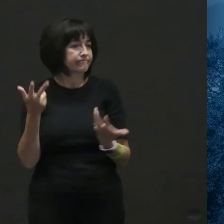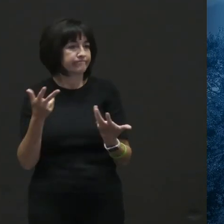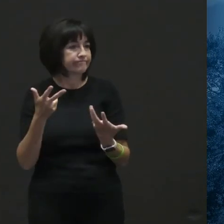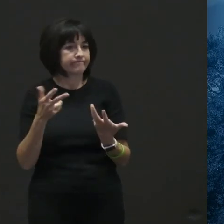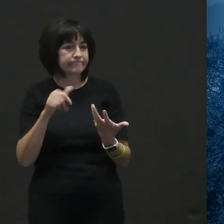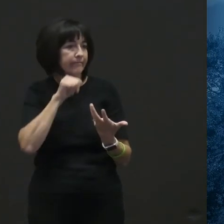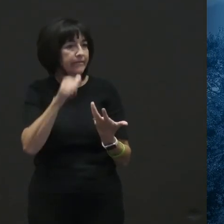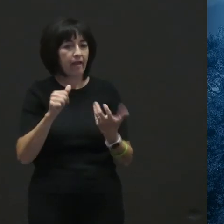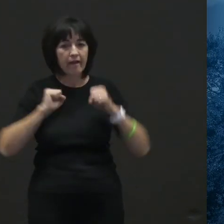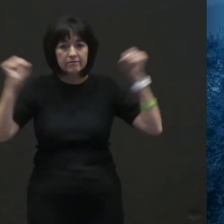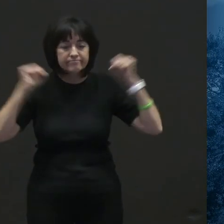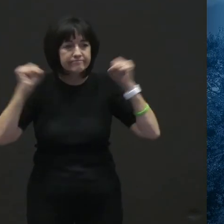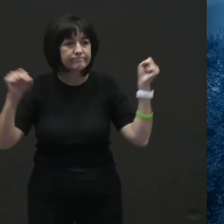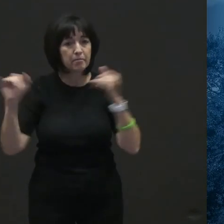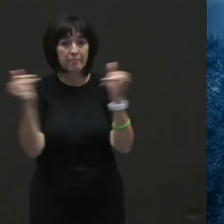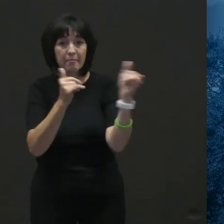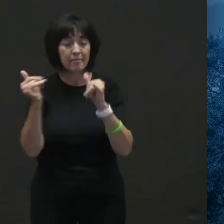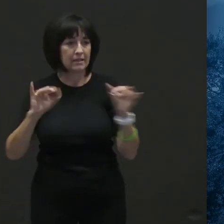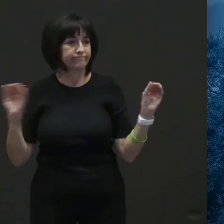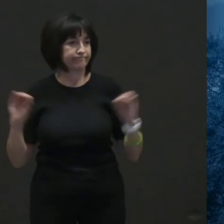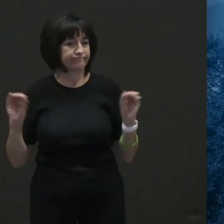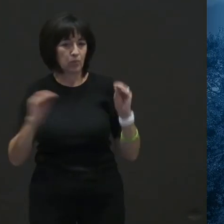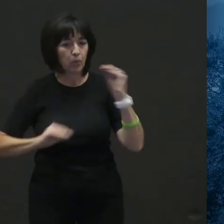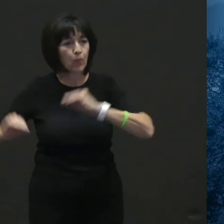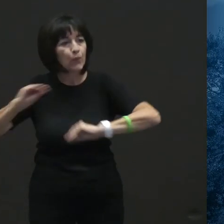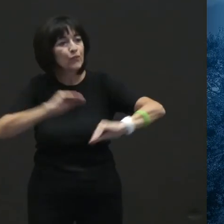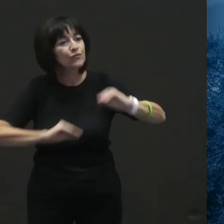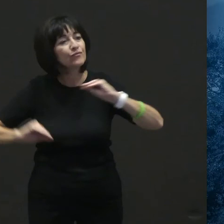youth sports as very important.